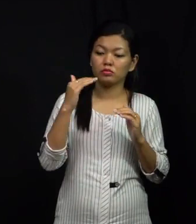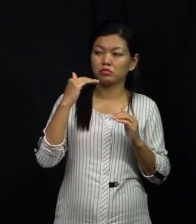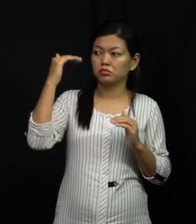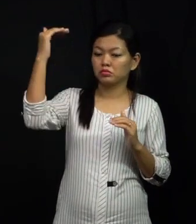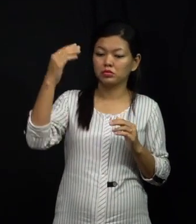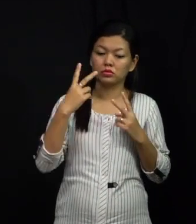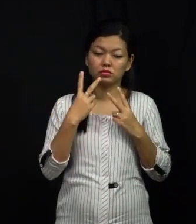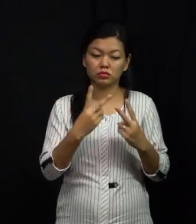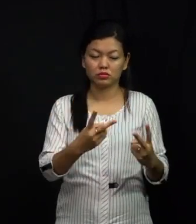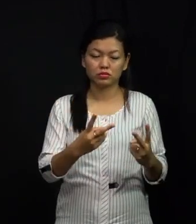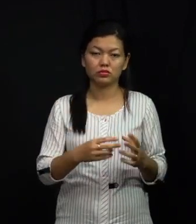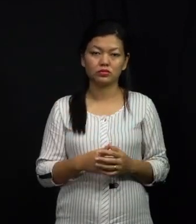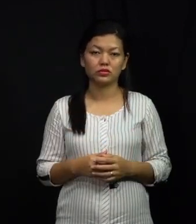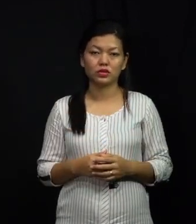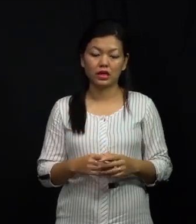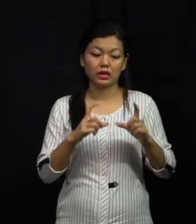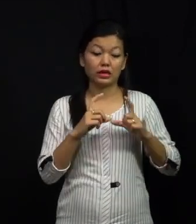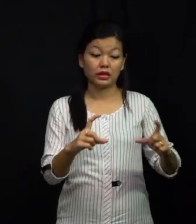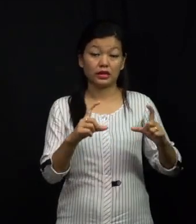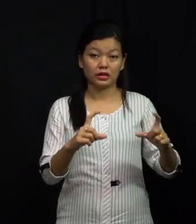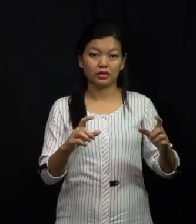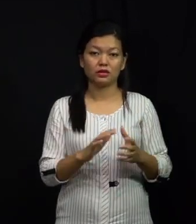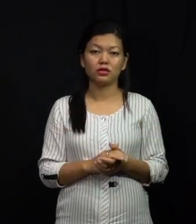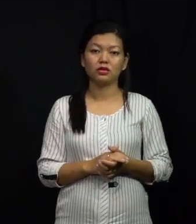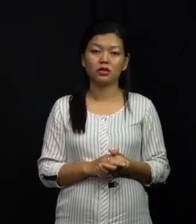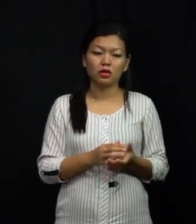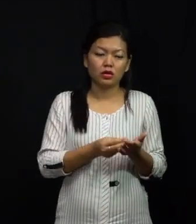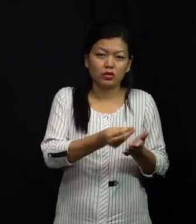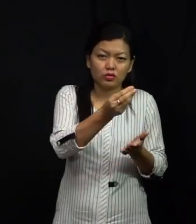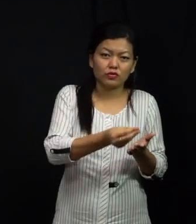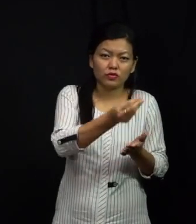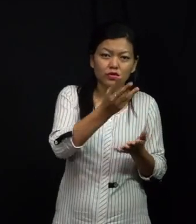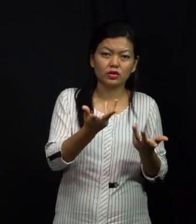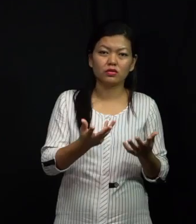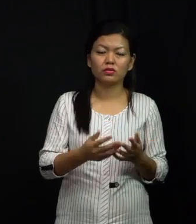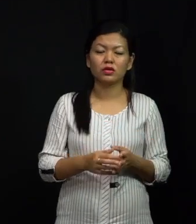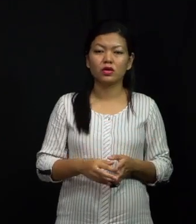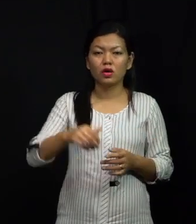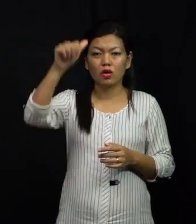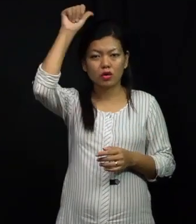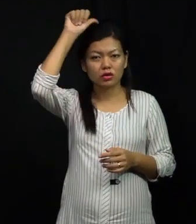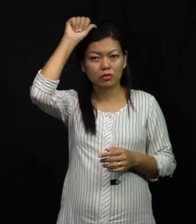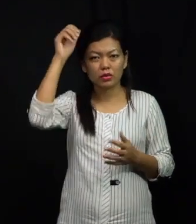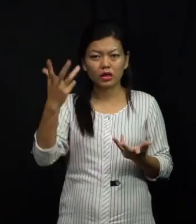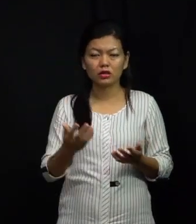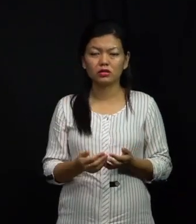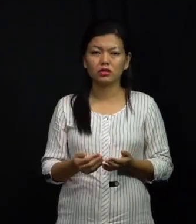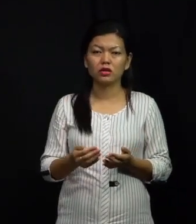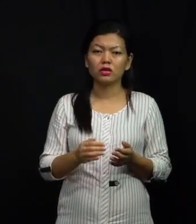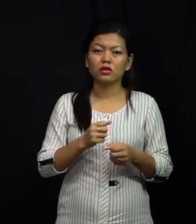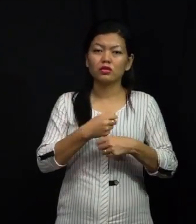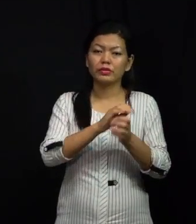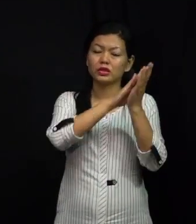their attention on the child, isn't it? Yes or no? To feed him, to bath him, to take care of him, or to let him sleep,